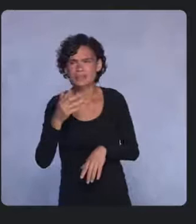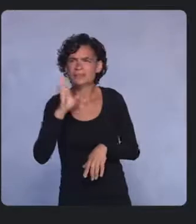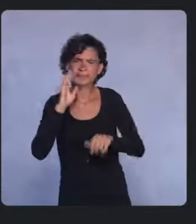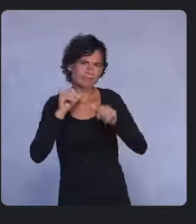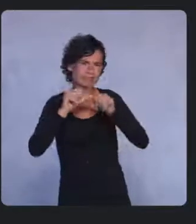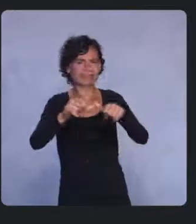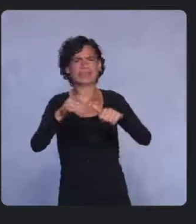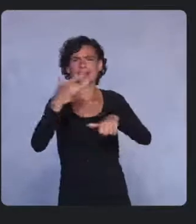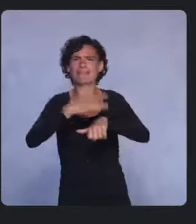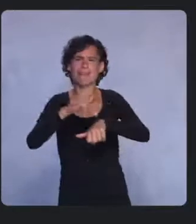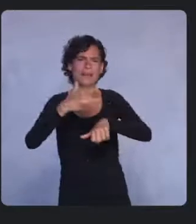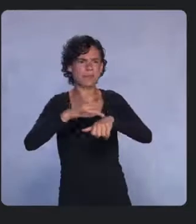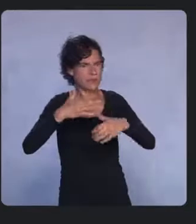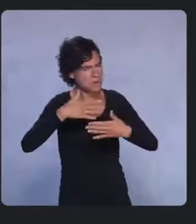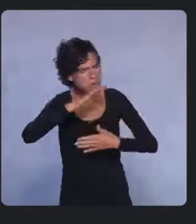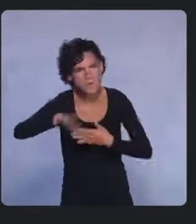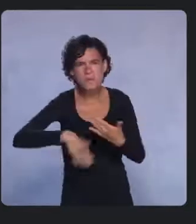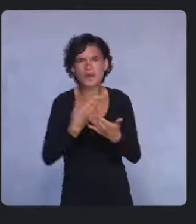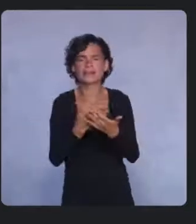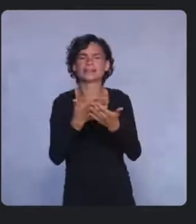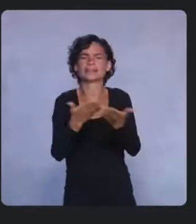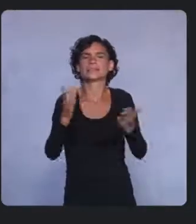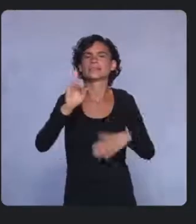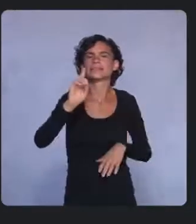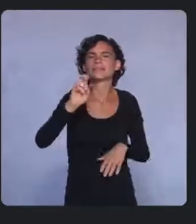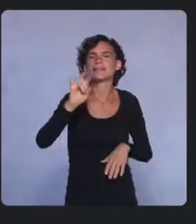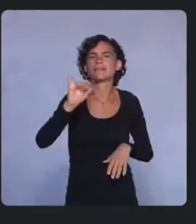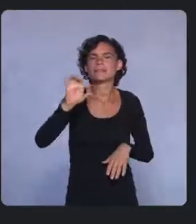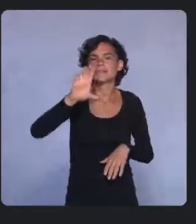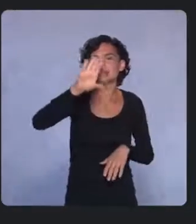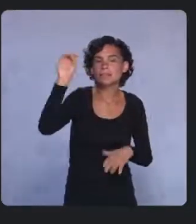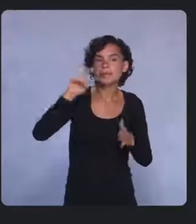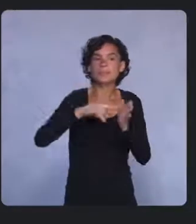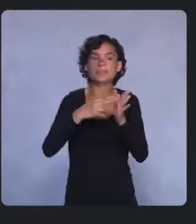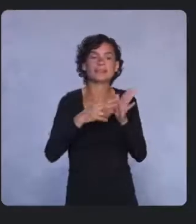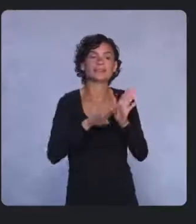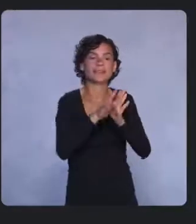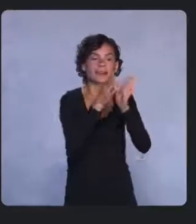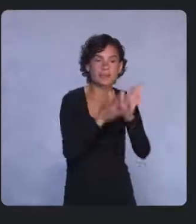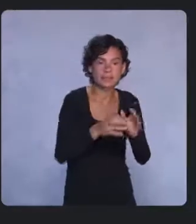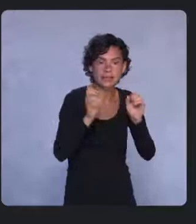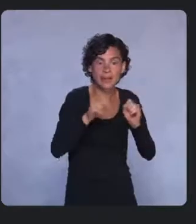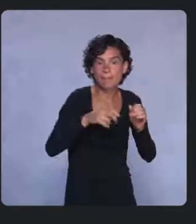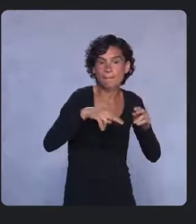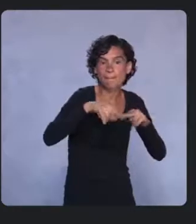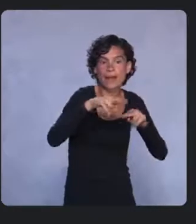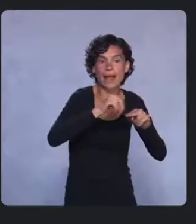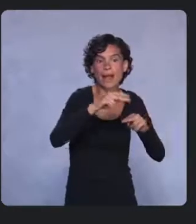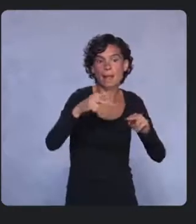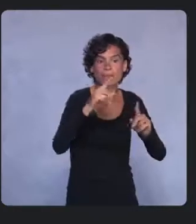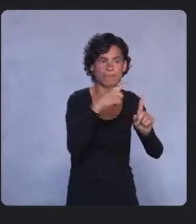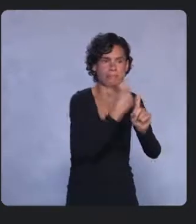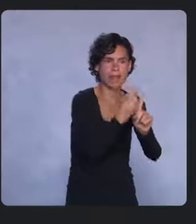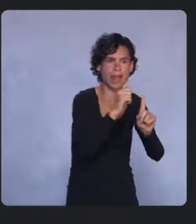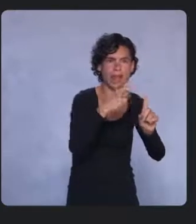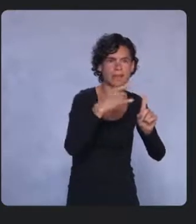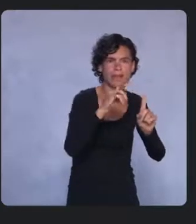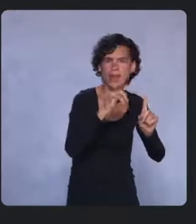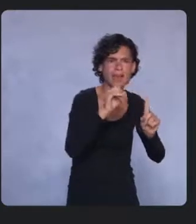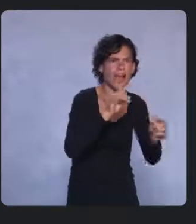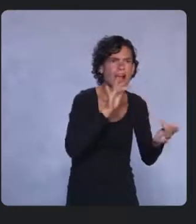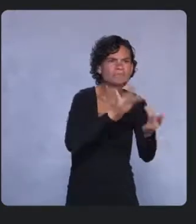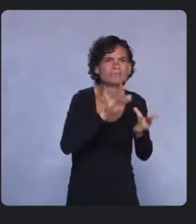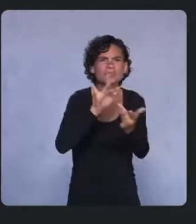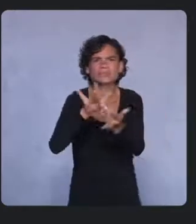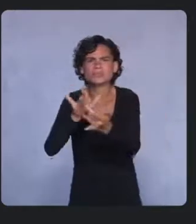all device makers, which means developers can build apps with a single set of APIs and reach millions of consumers all